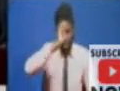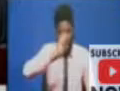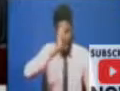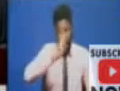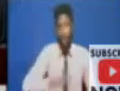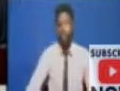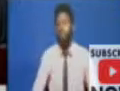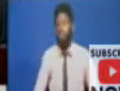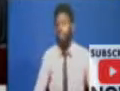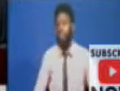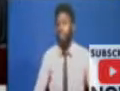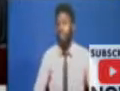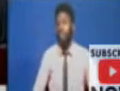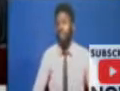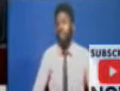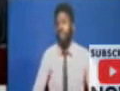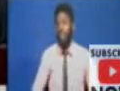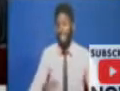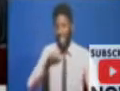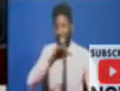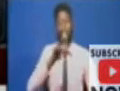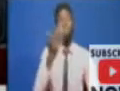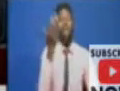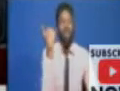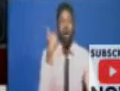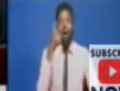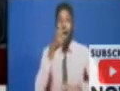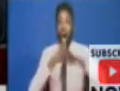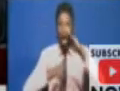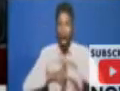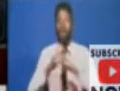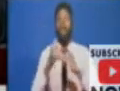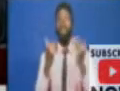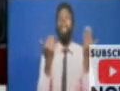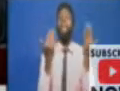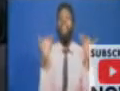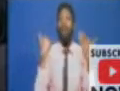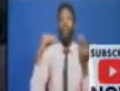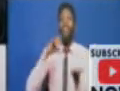in the then Meru District, Eastern Province that time.